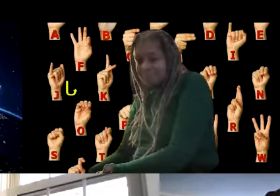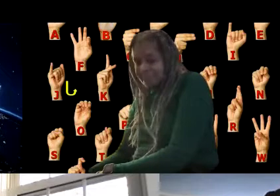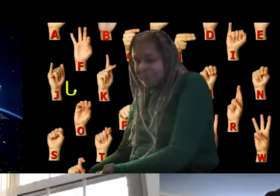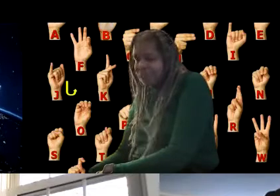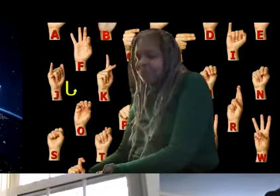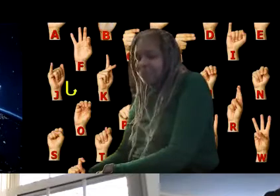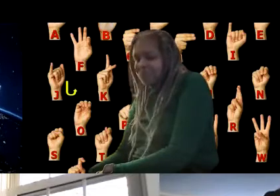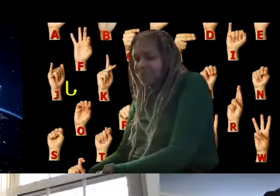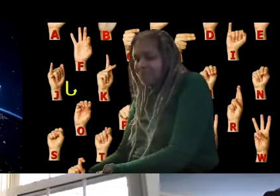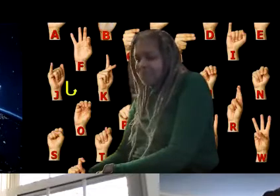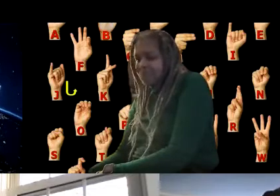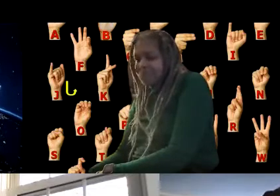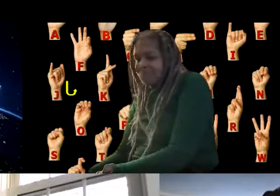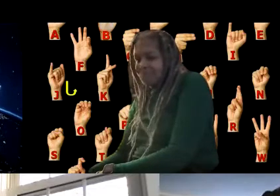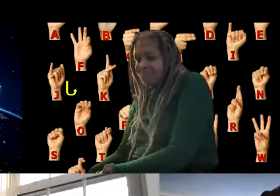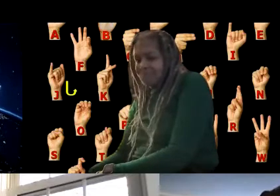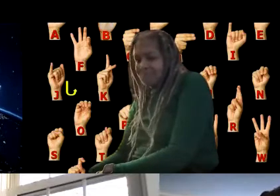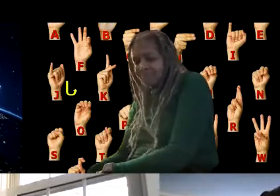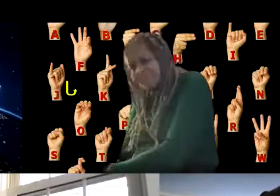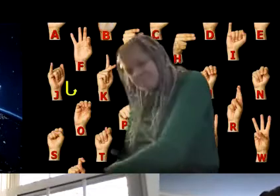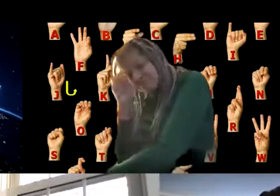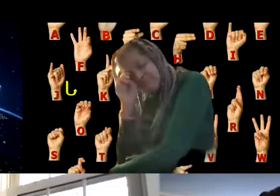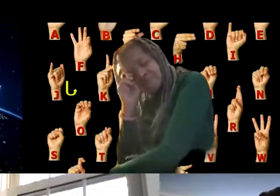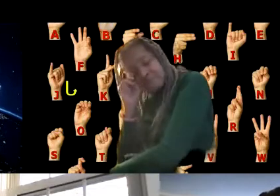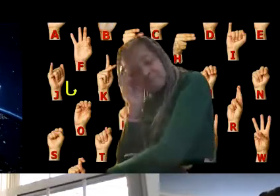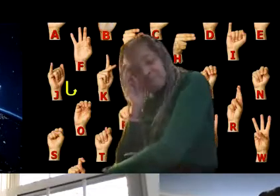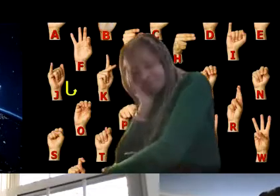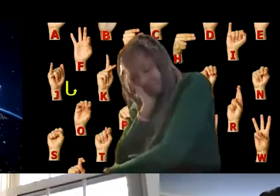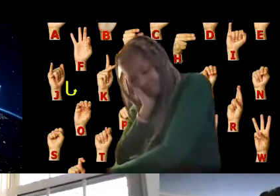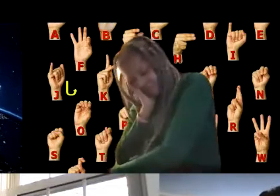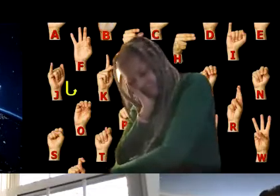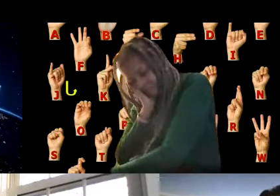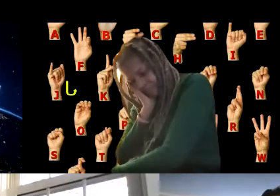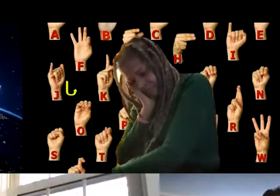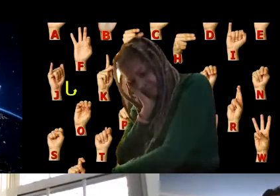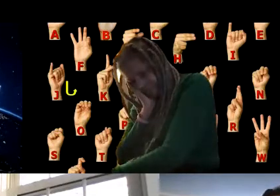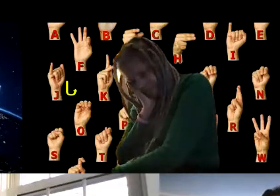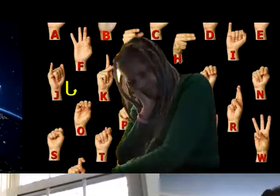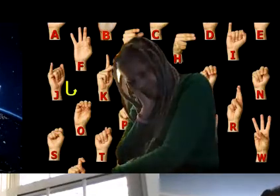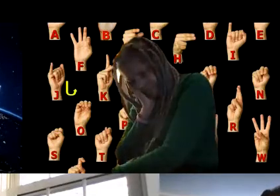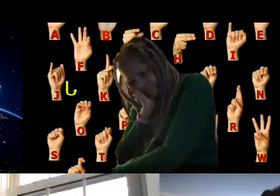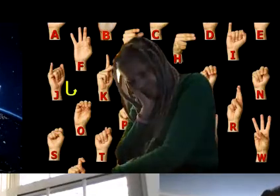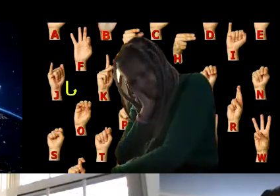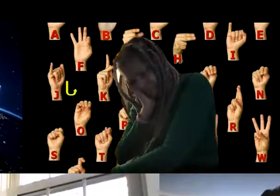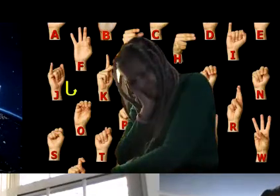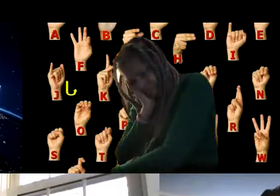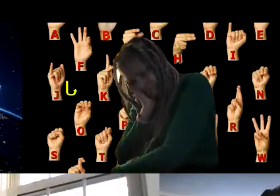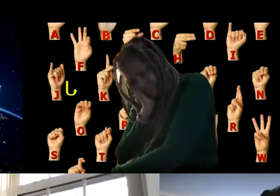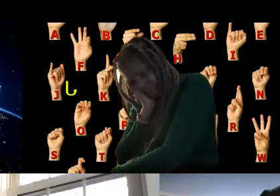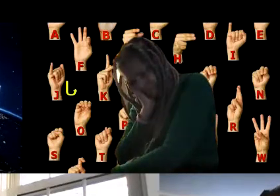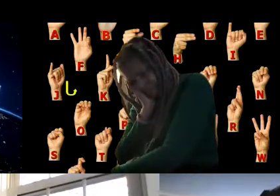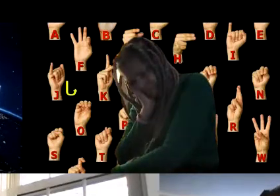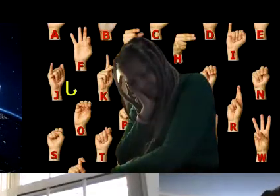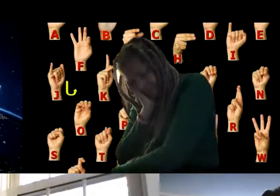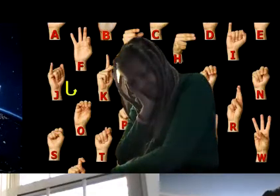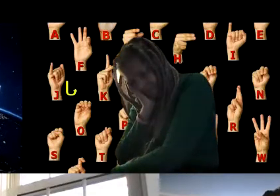confident in saying that. One thing I wanted to say in relation to what Dan had said, he used the word fear in his